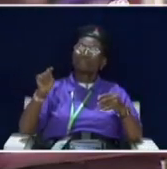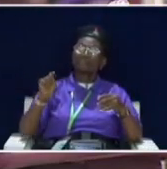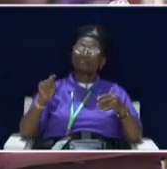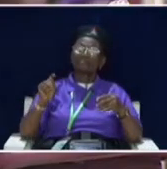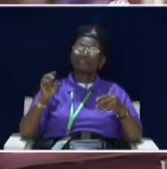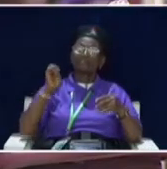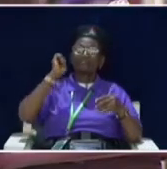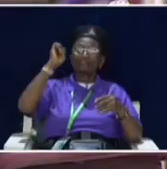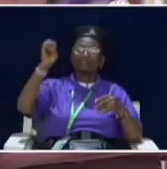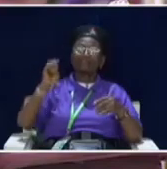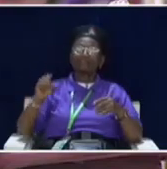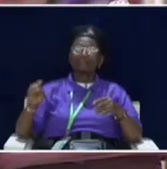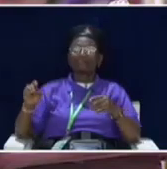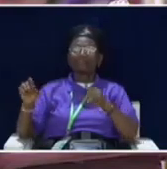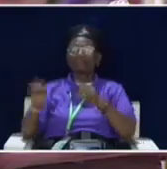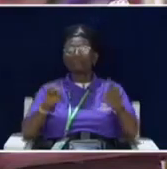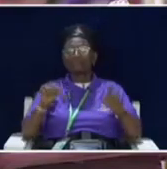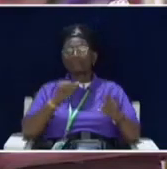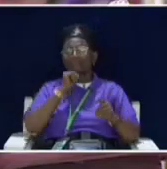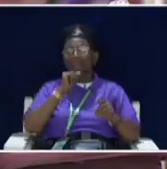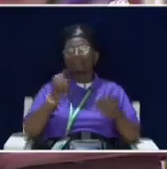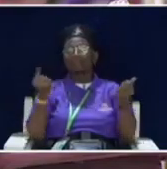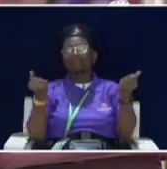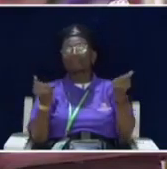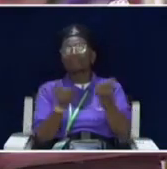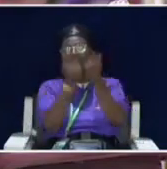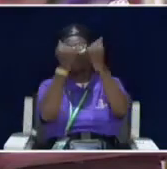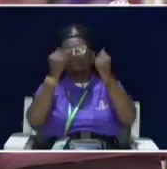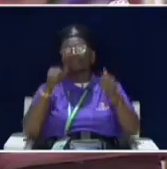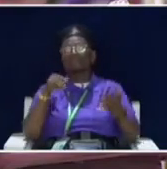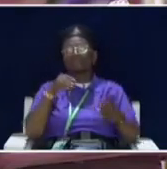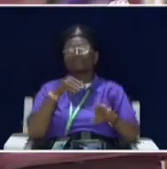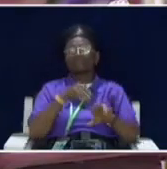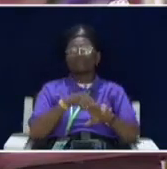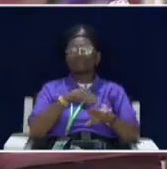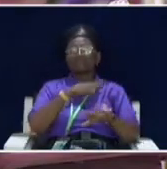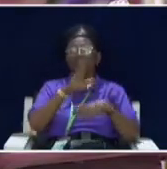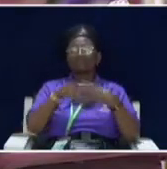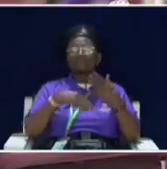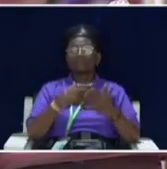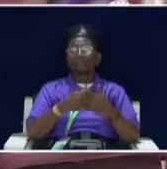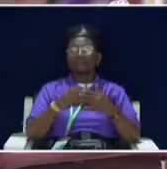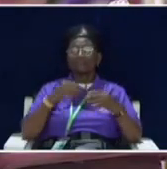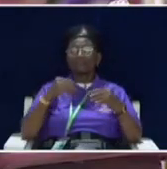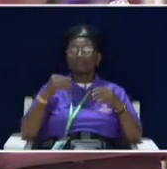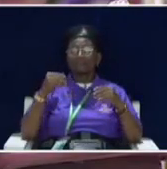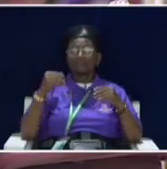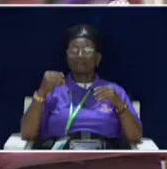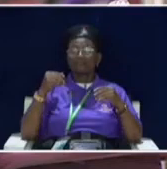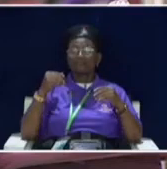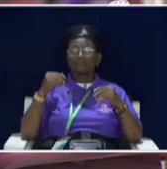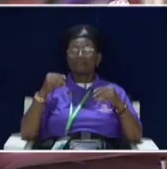Jehoshaphat did not fight at all. Jehoshaphat ojaija eyo kan bayi rara.